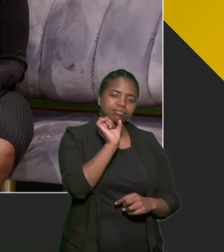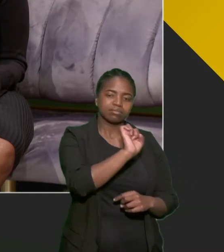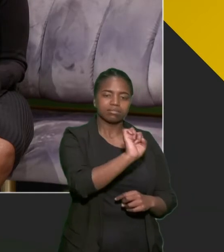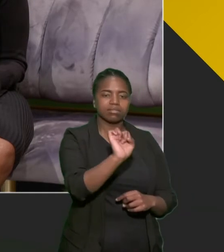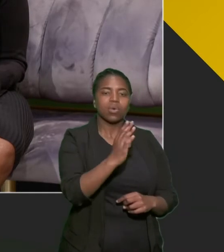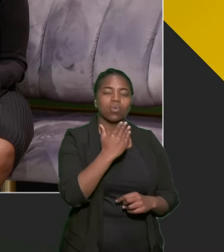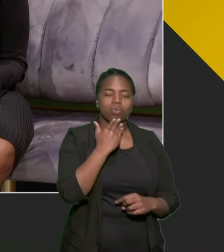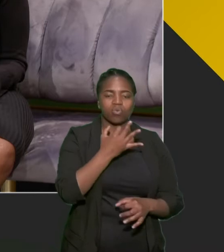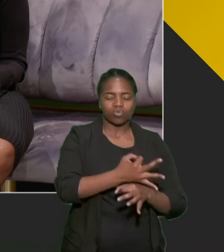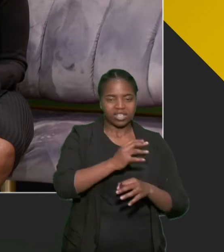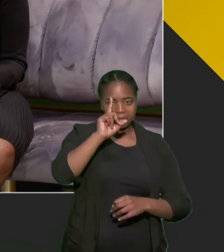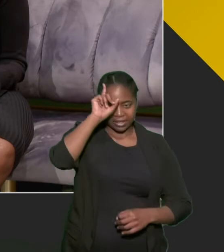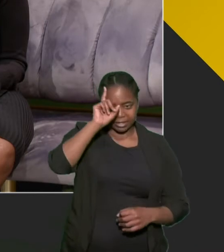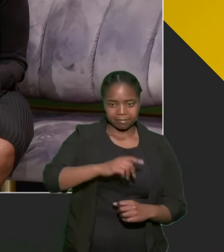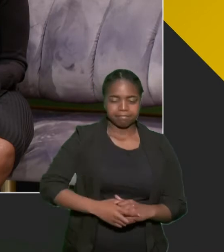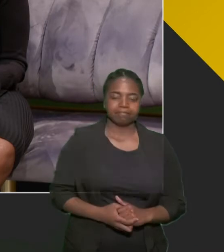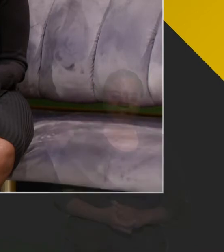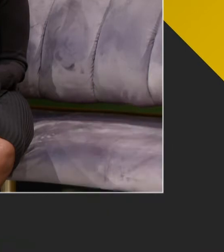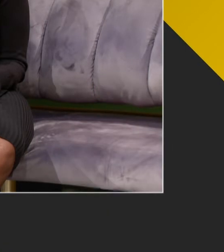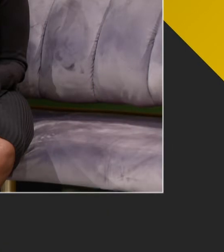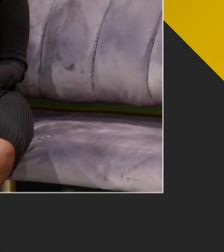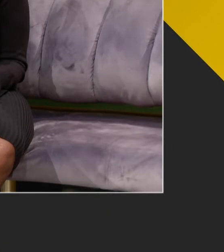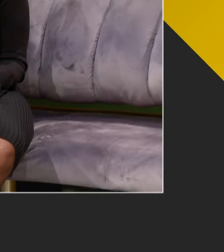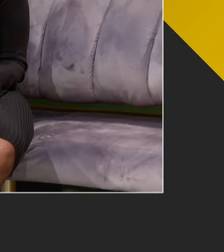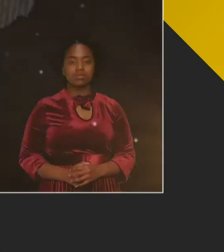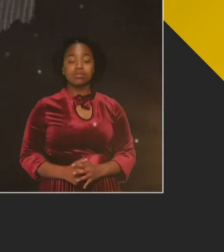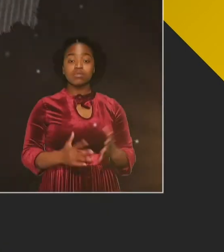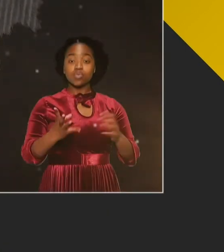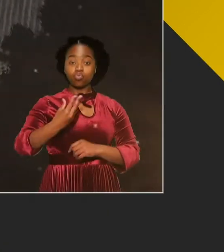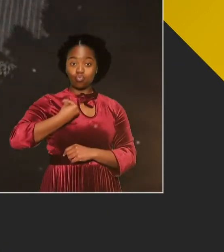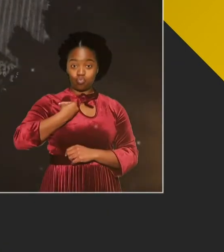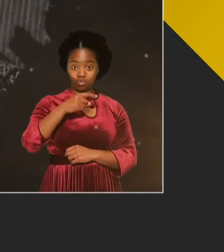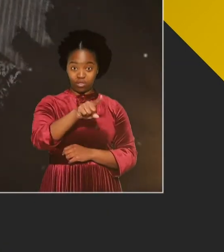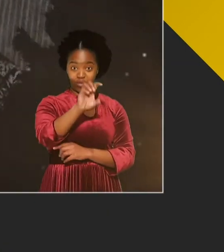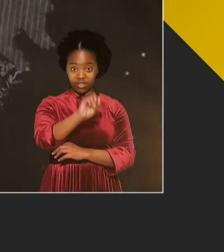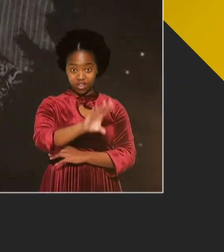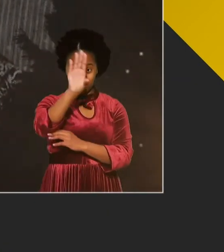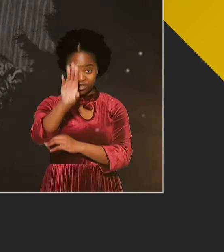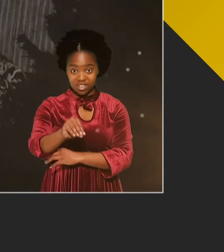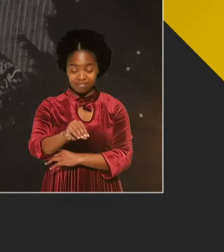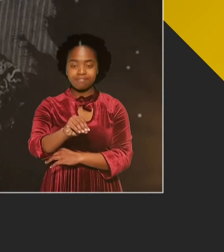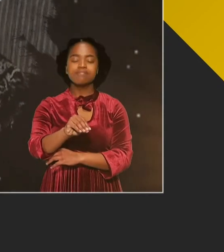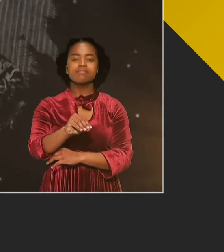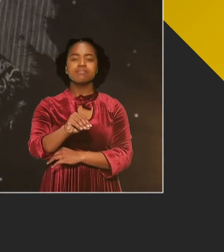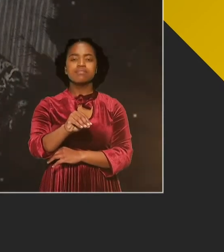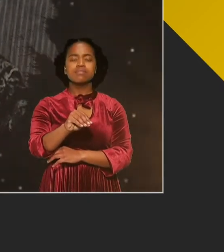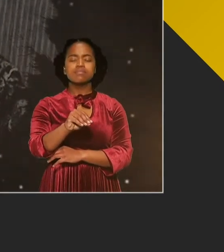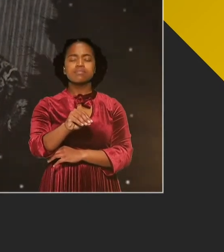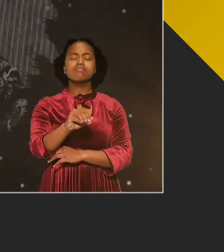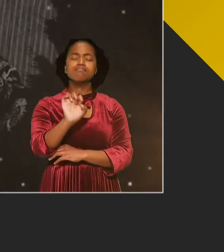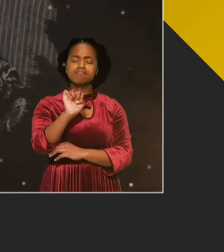late and former Dr. Nelson Mandela. To the youth of South Africa, it